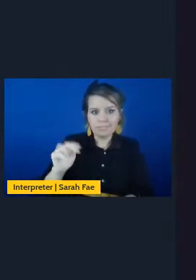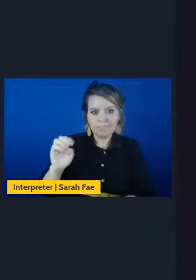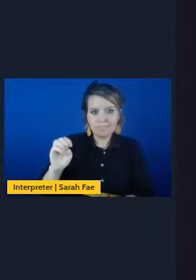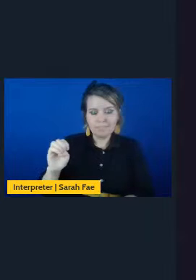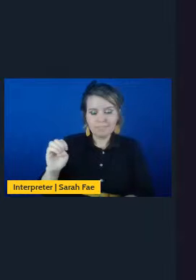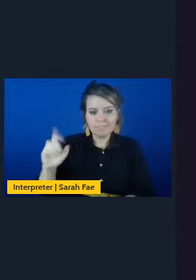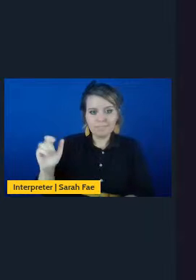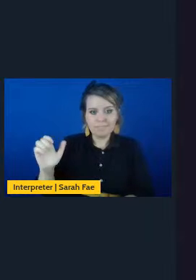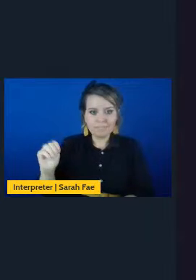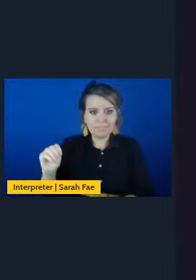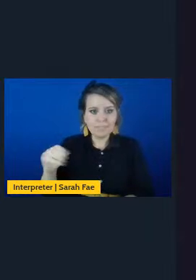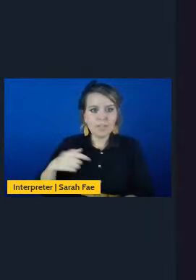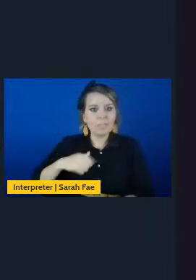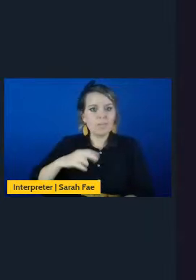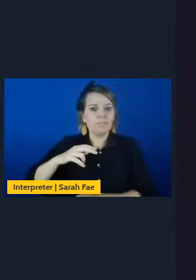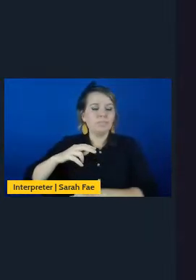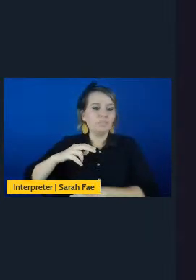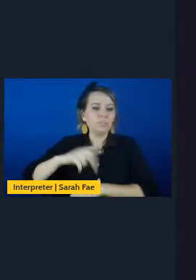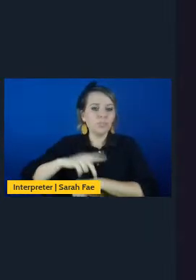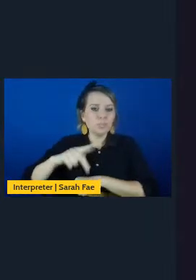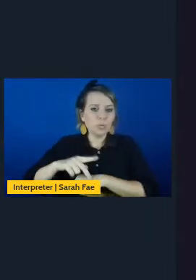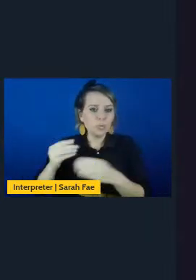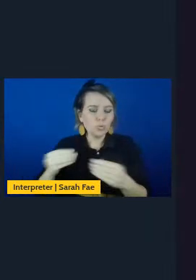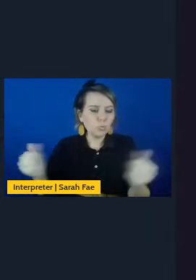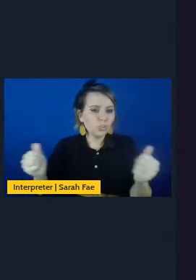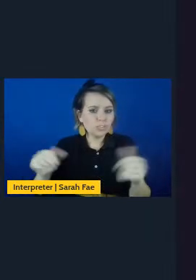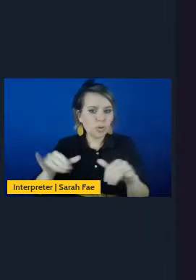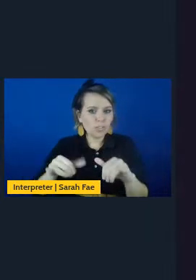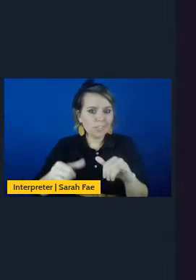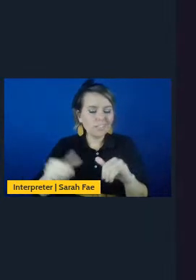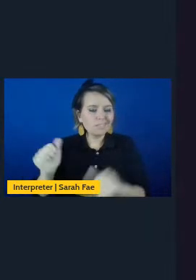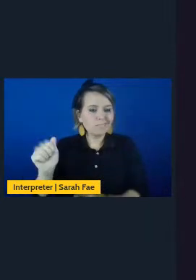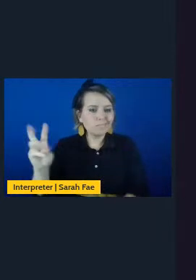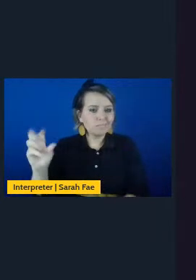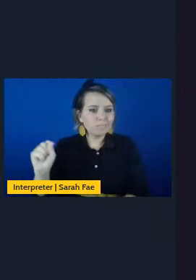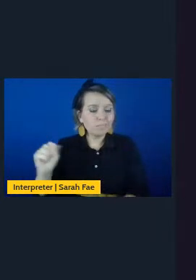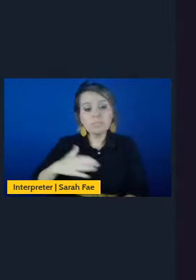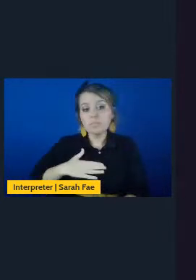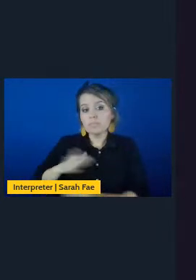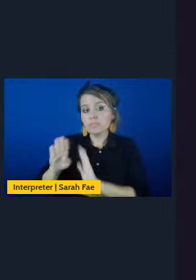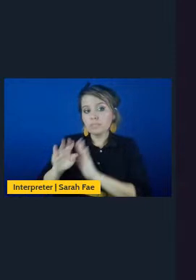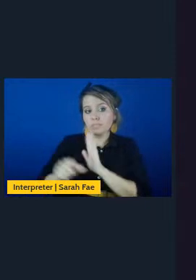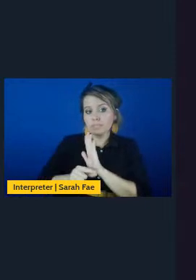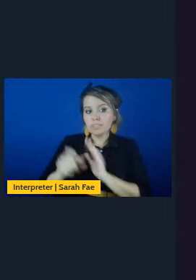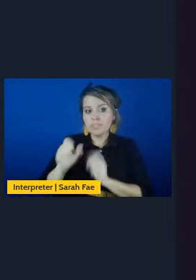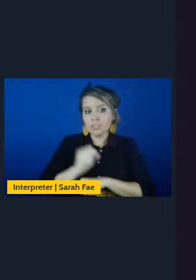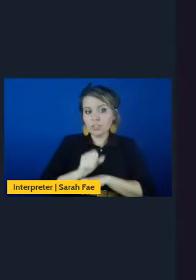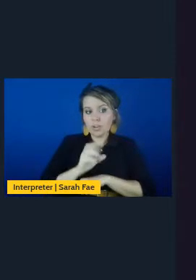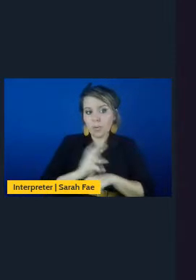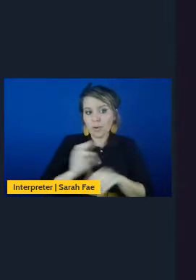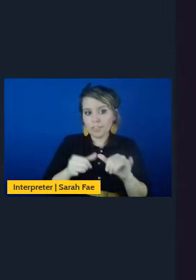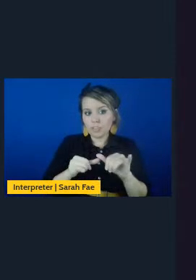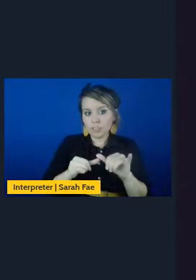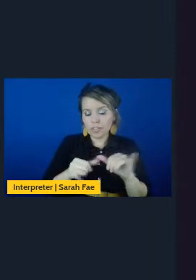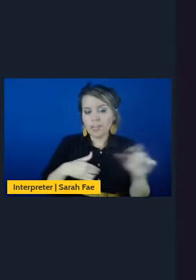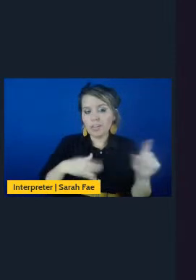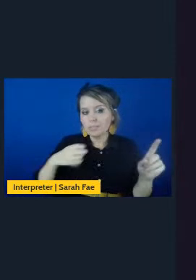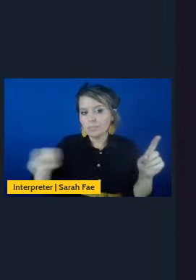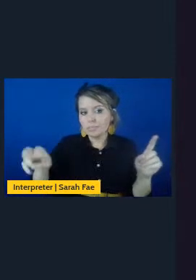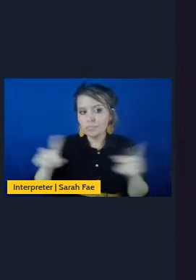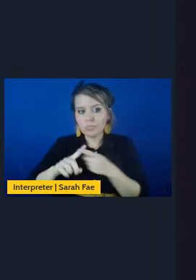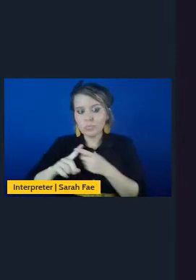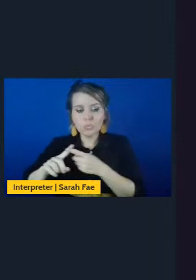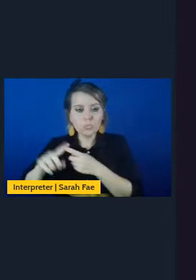at AWS. My background is software engineering, and I organically moved to architecture role with my area of depth being